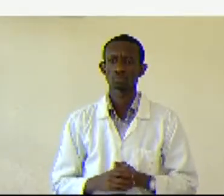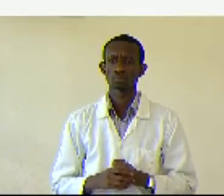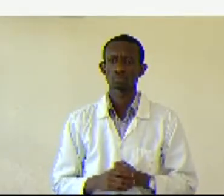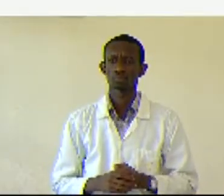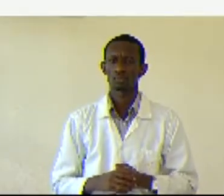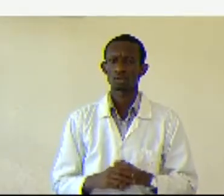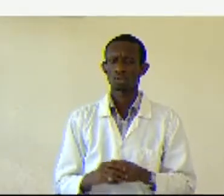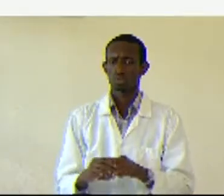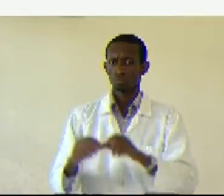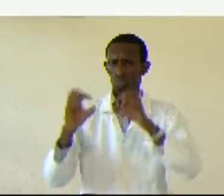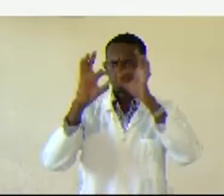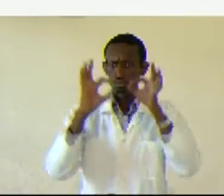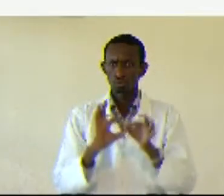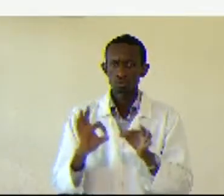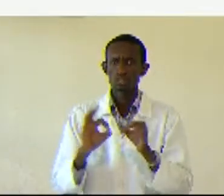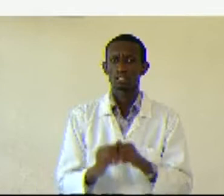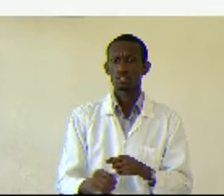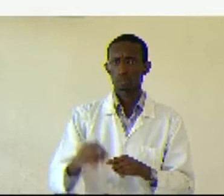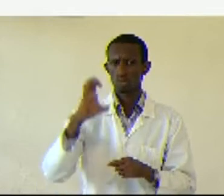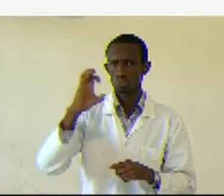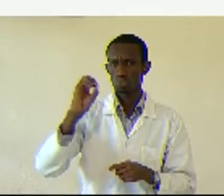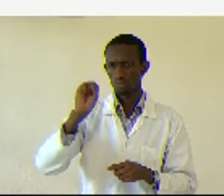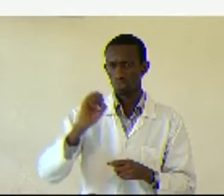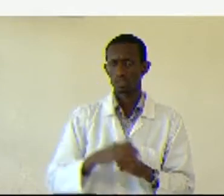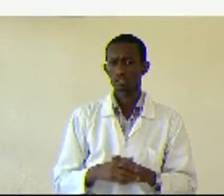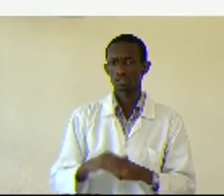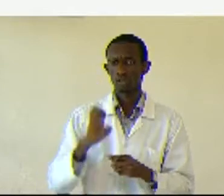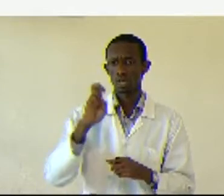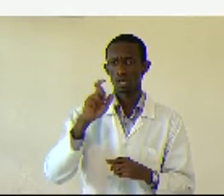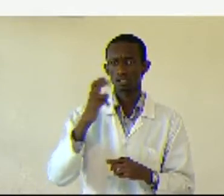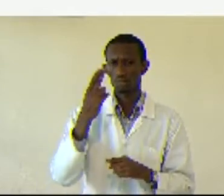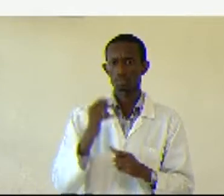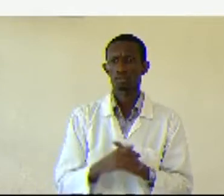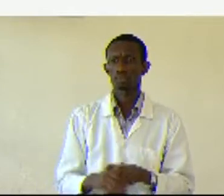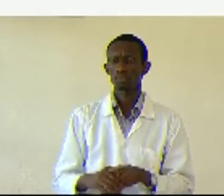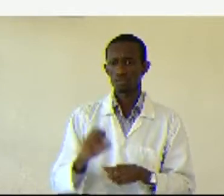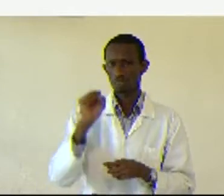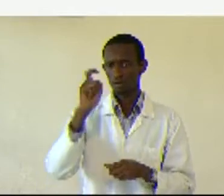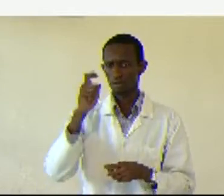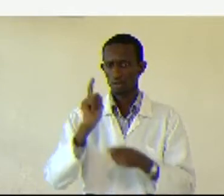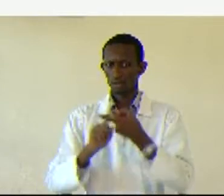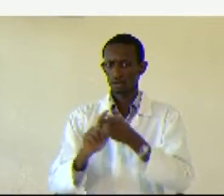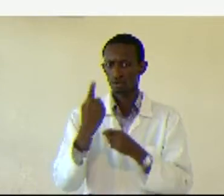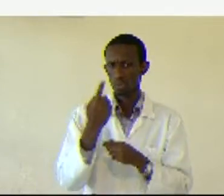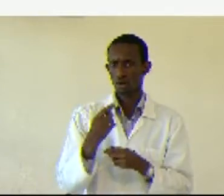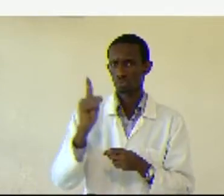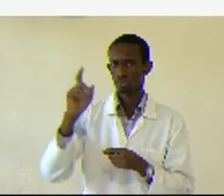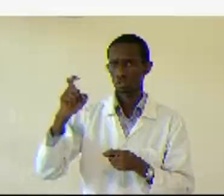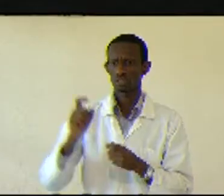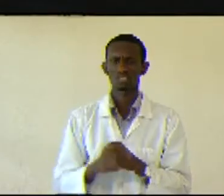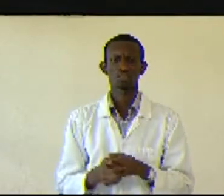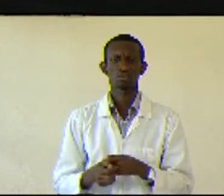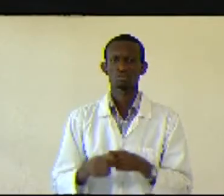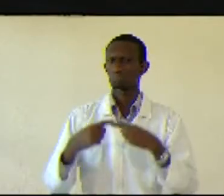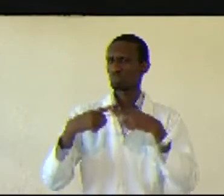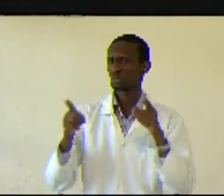the integral of cosec squared of 5x plus 1 dx is not different